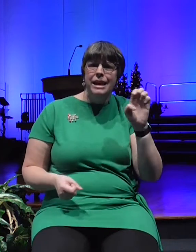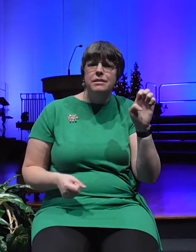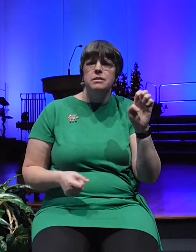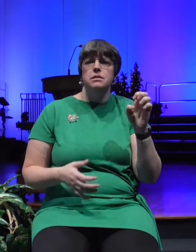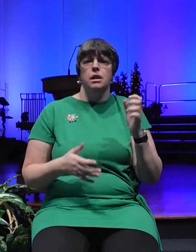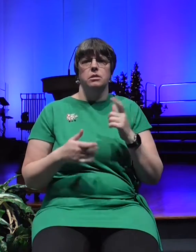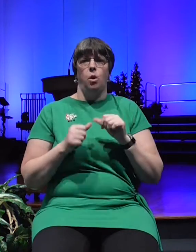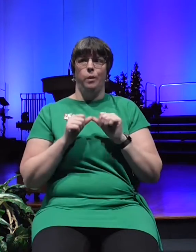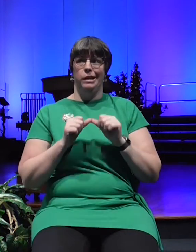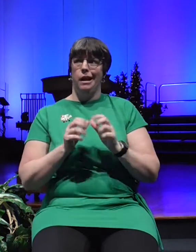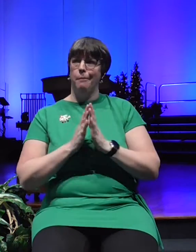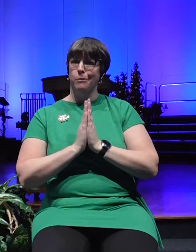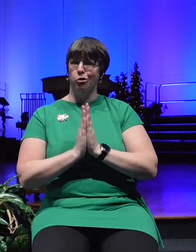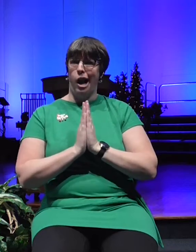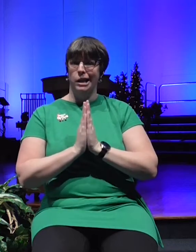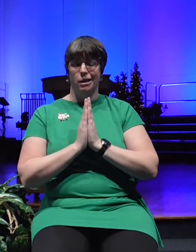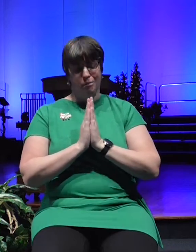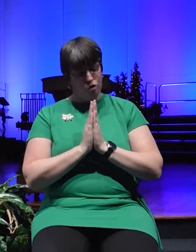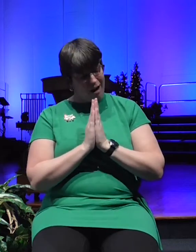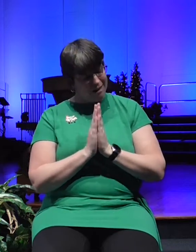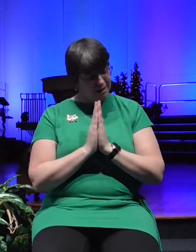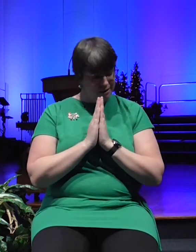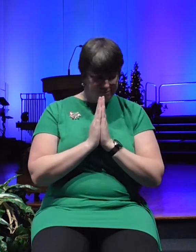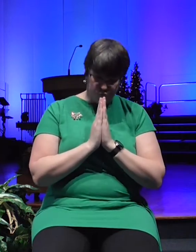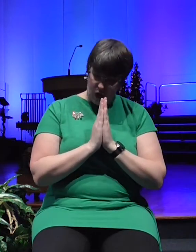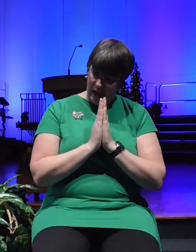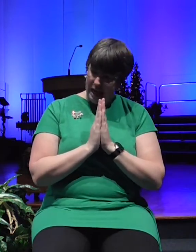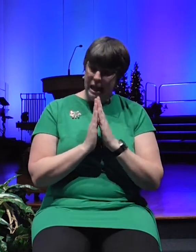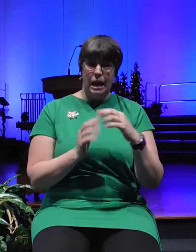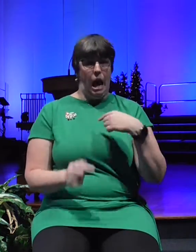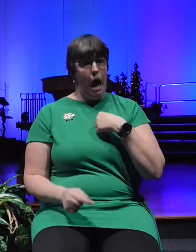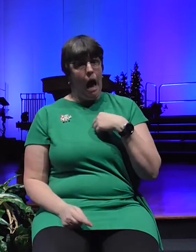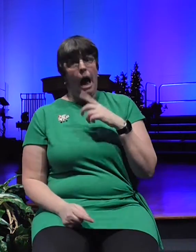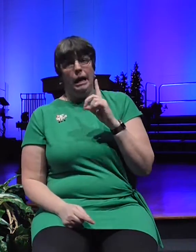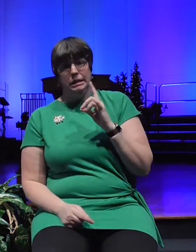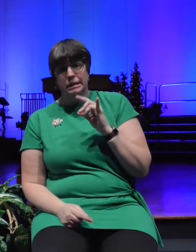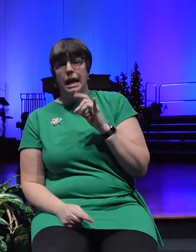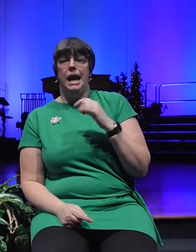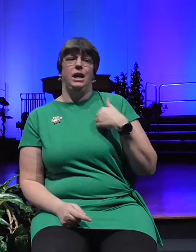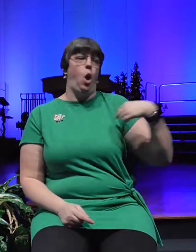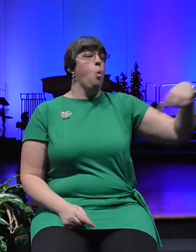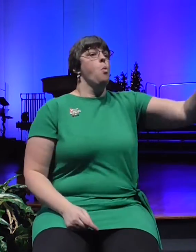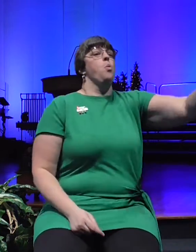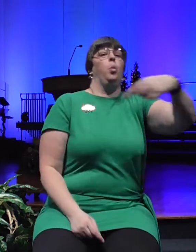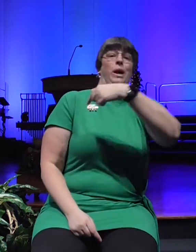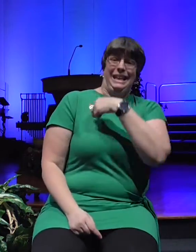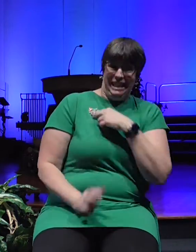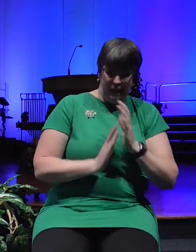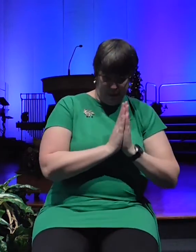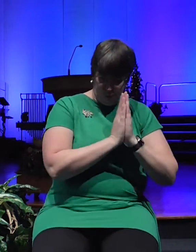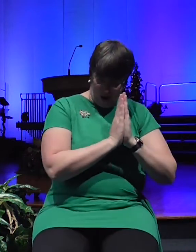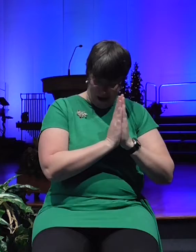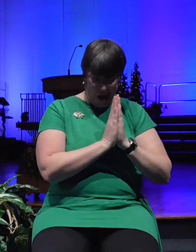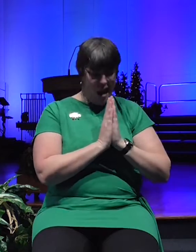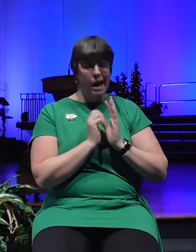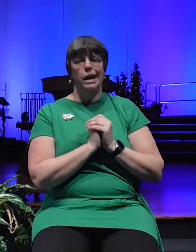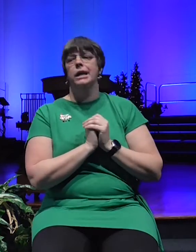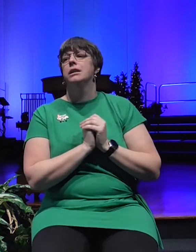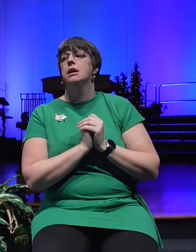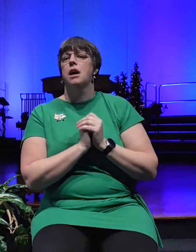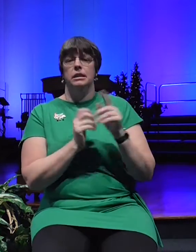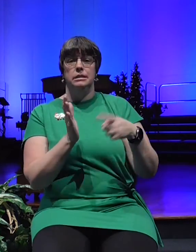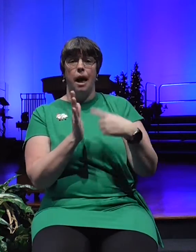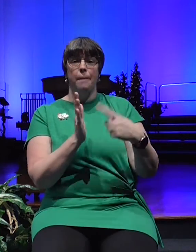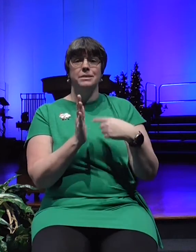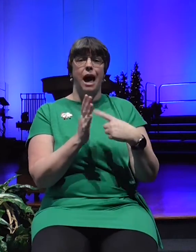so we kept praying and listening to our guidance. We did individually, collectively. Sometimes